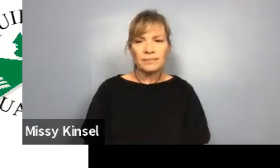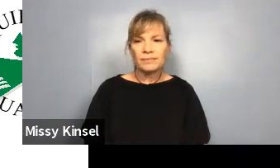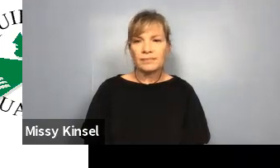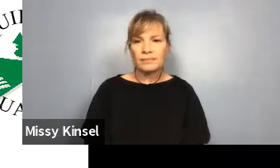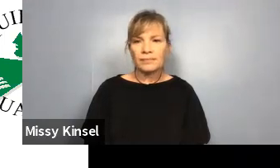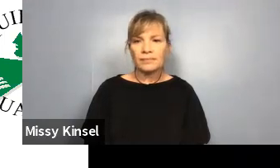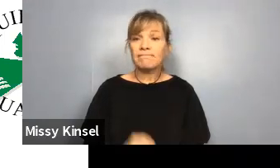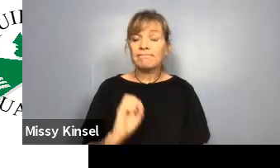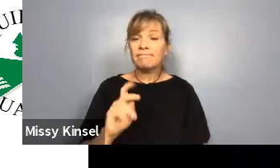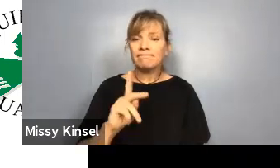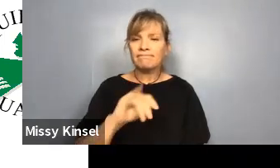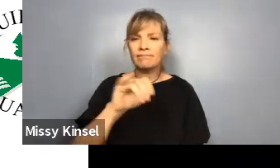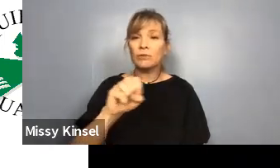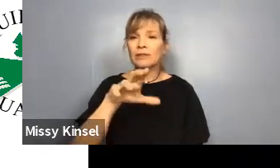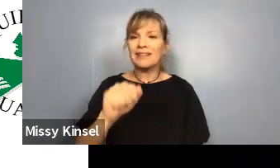All right, great.